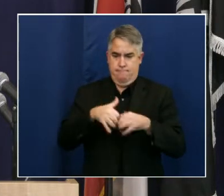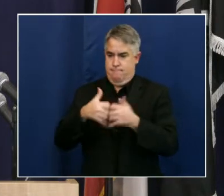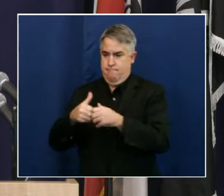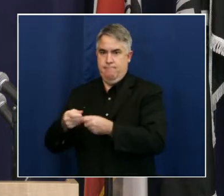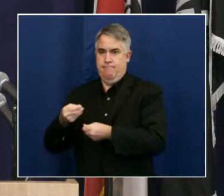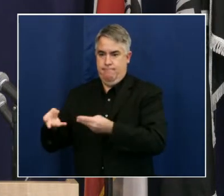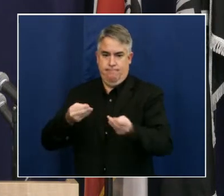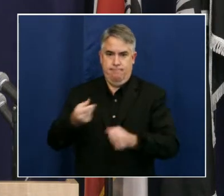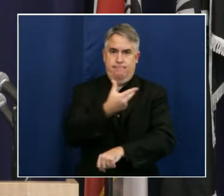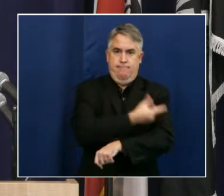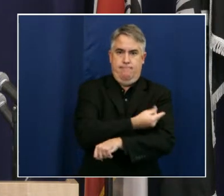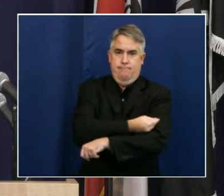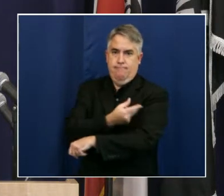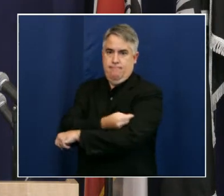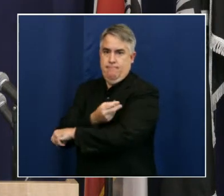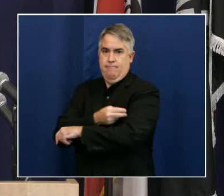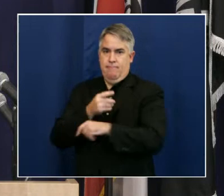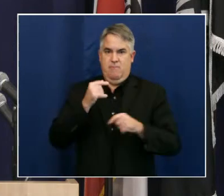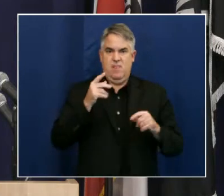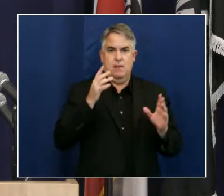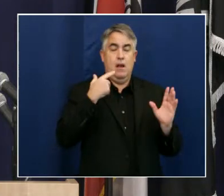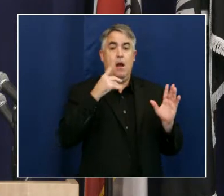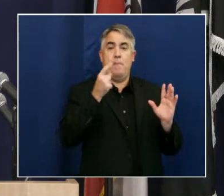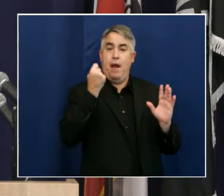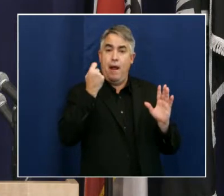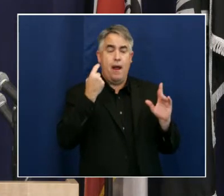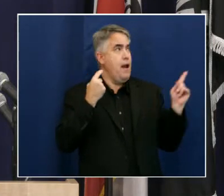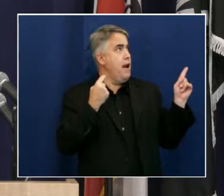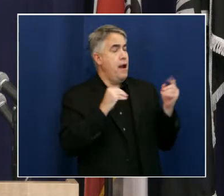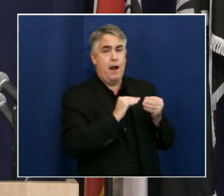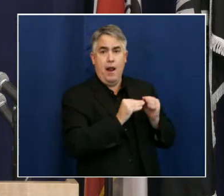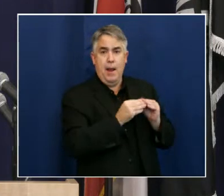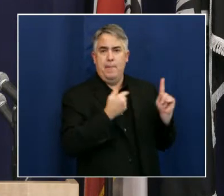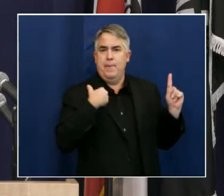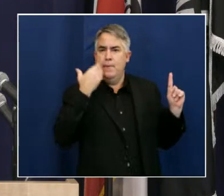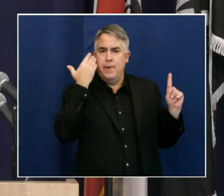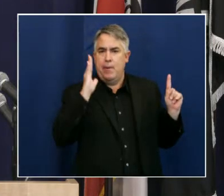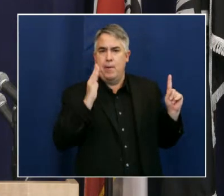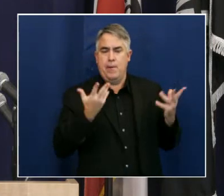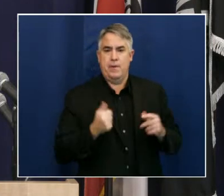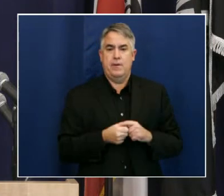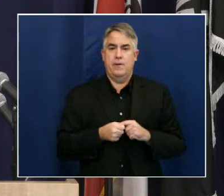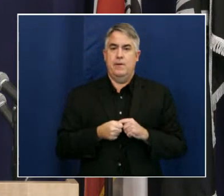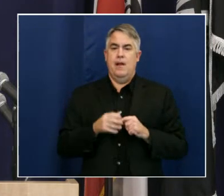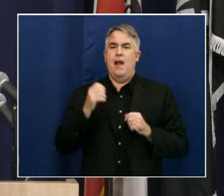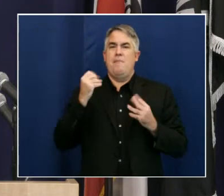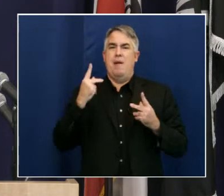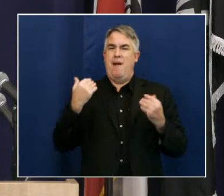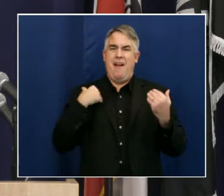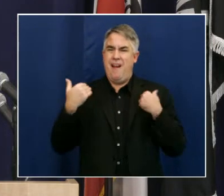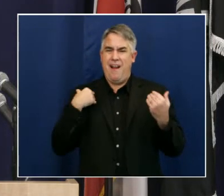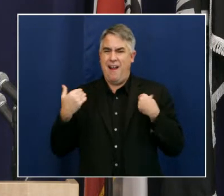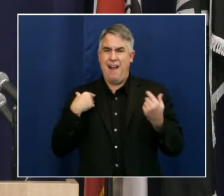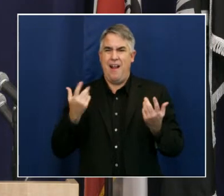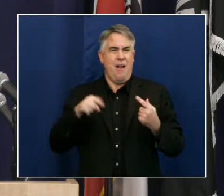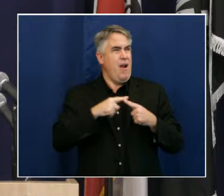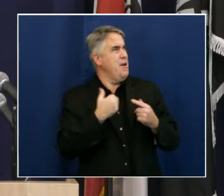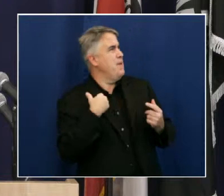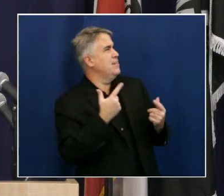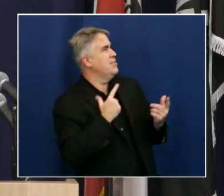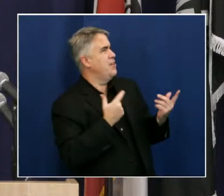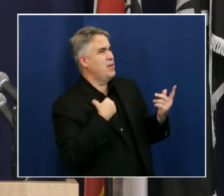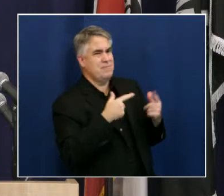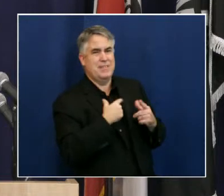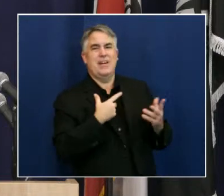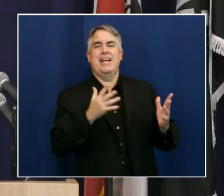cannot predict. A common question is, when will I be able to get it, and I'm this age or this category, and the simple reality is we